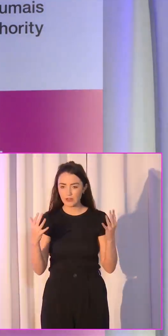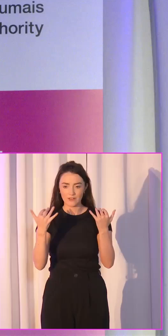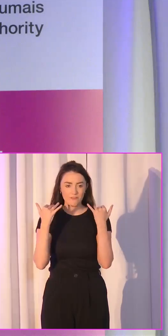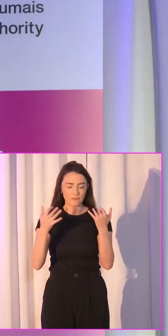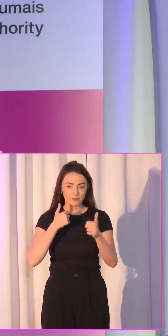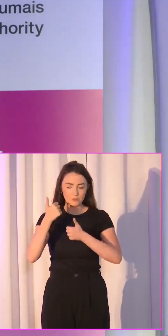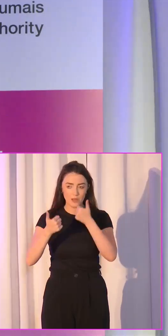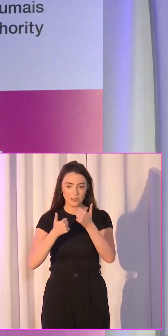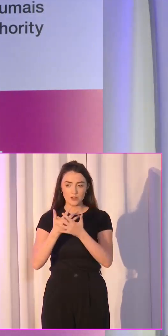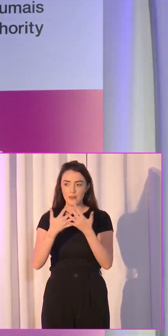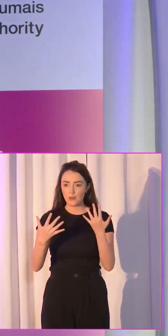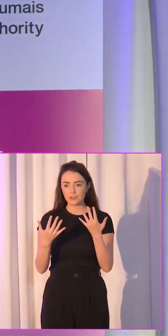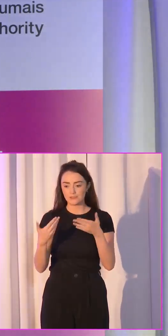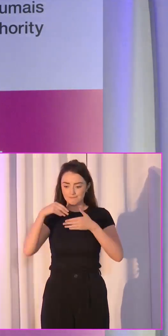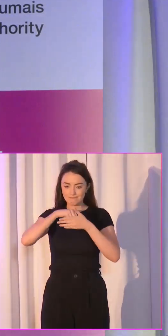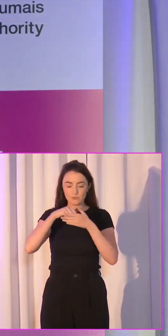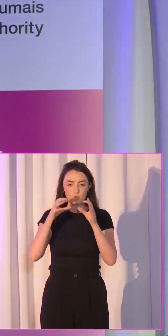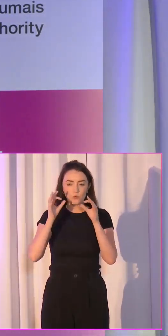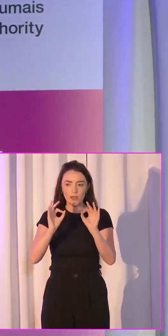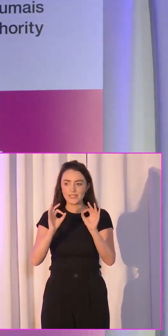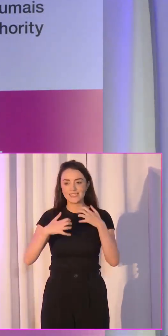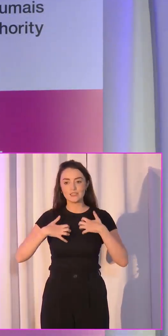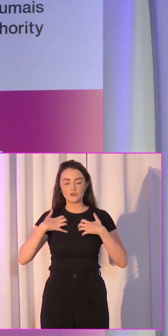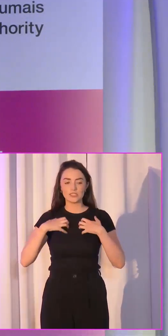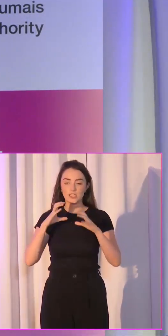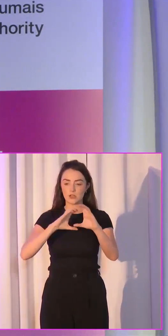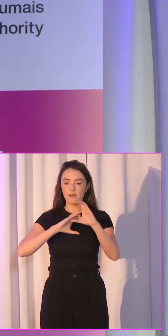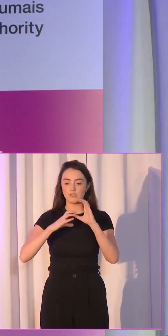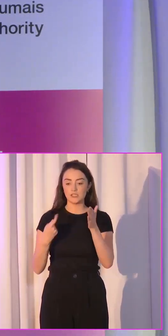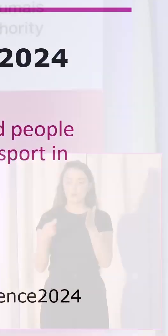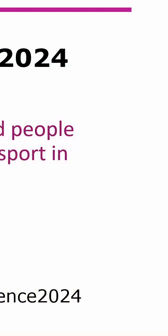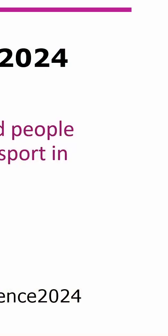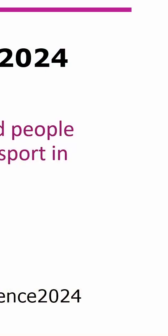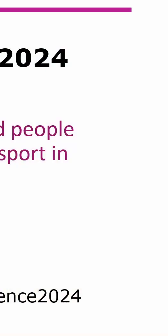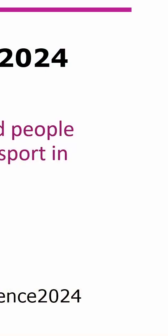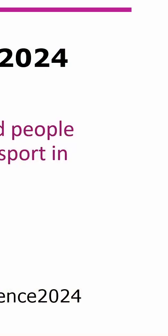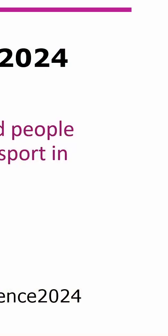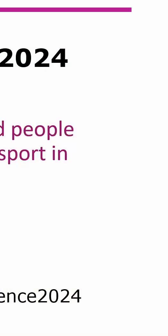and again, lots of insightful and very interesting contributions there.